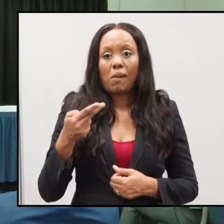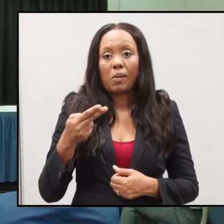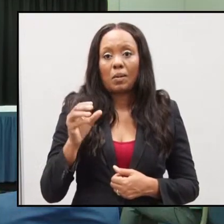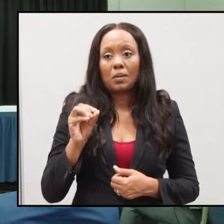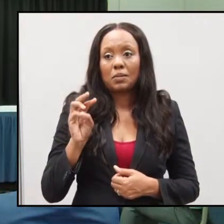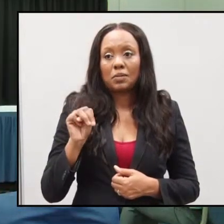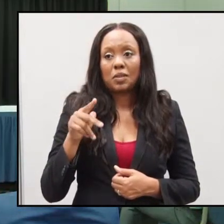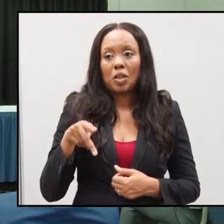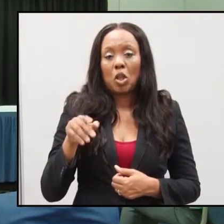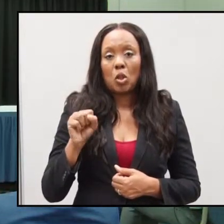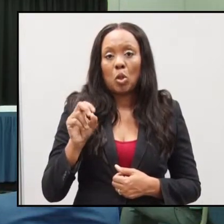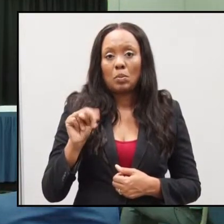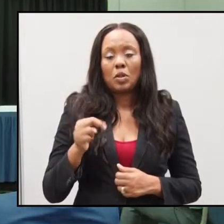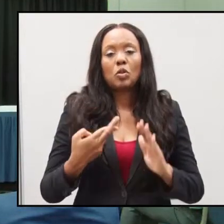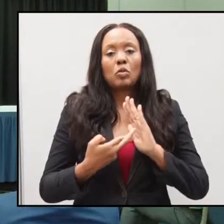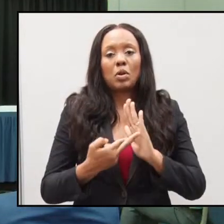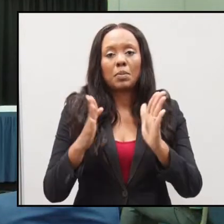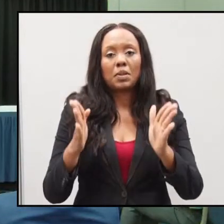Department.